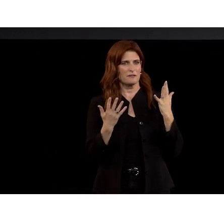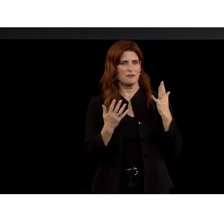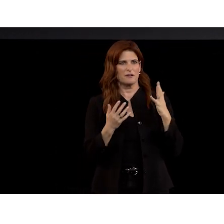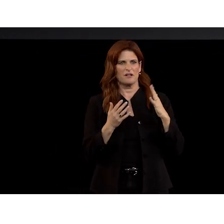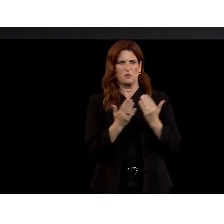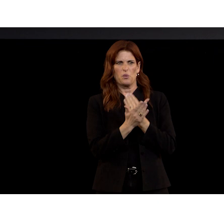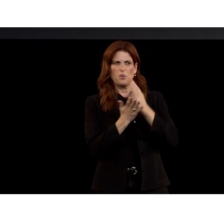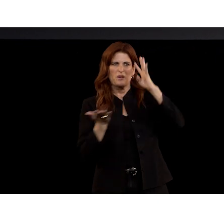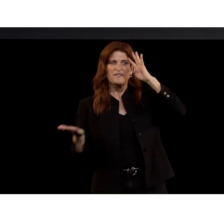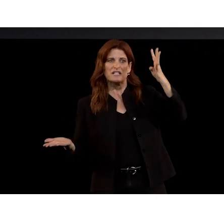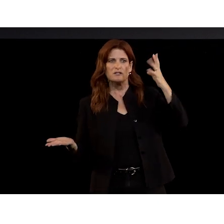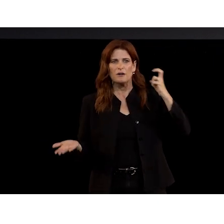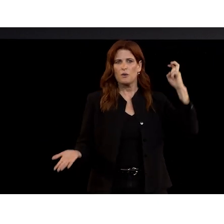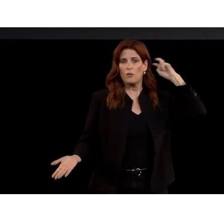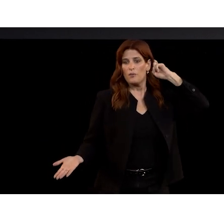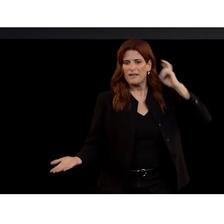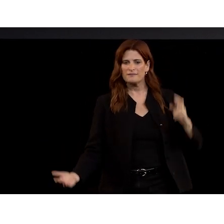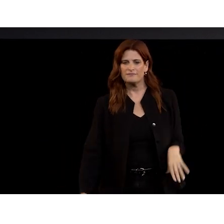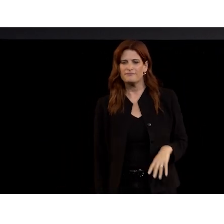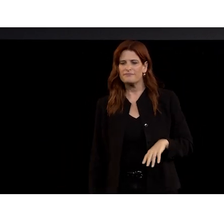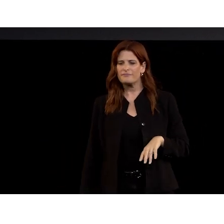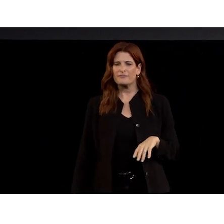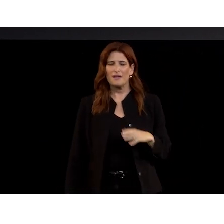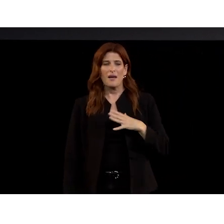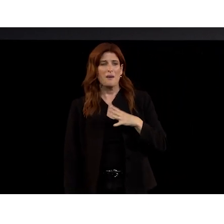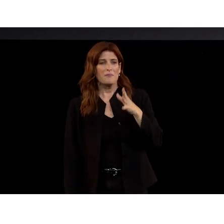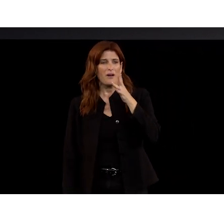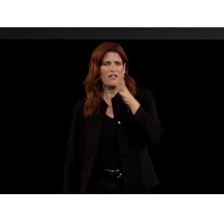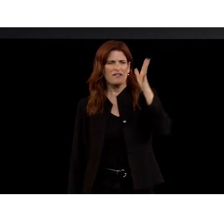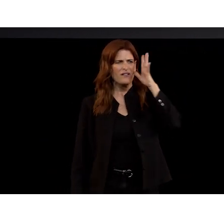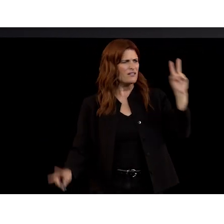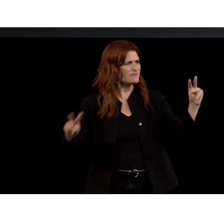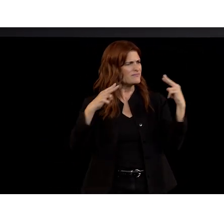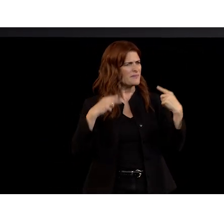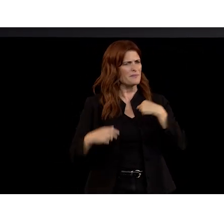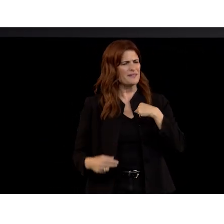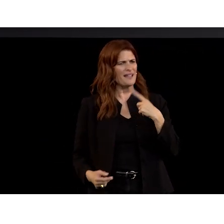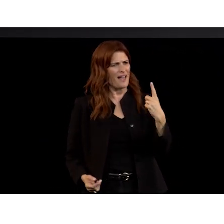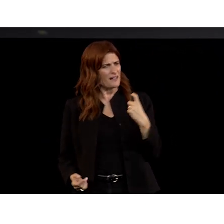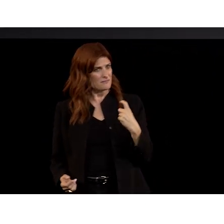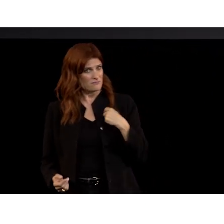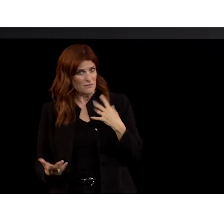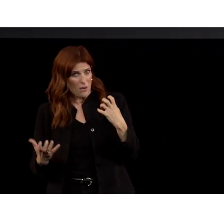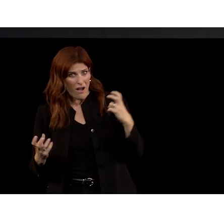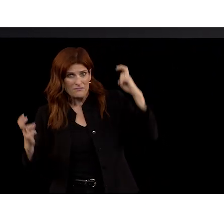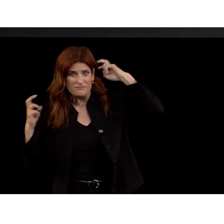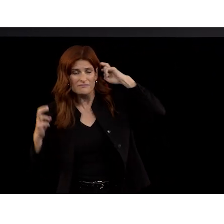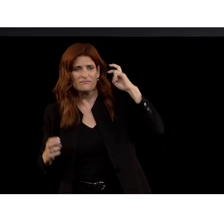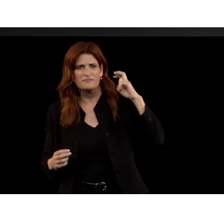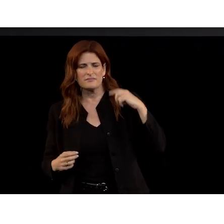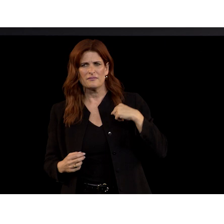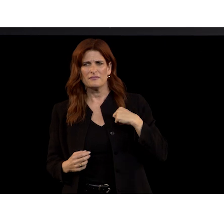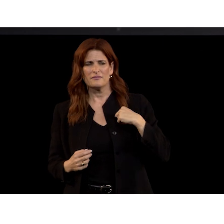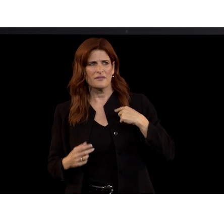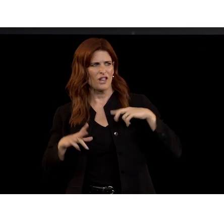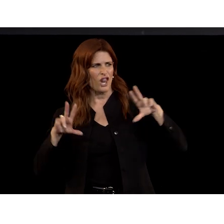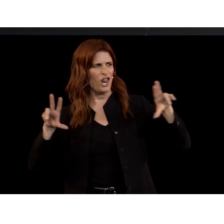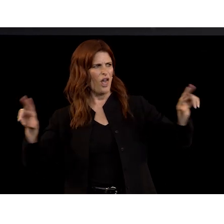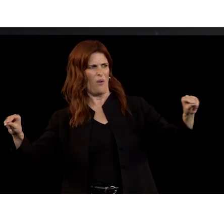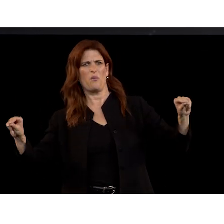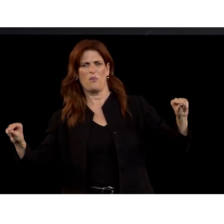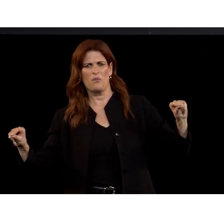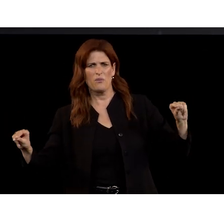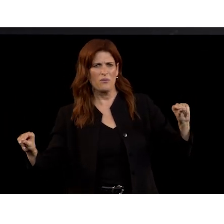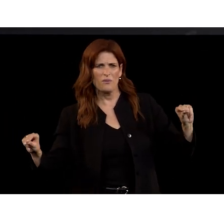a groundbreaking innovation, cochlear implants. My mother and father turned to me and asked if I wanted the